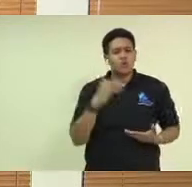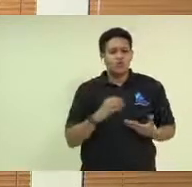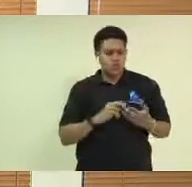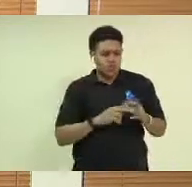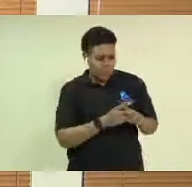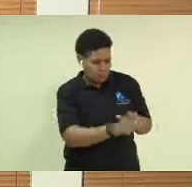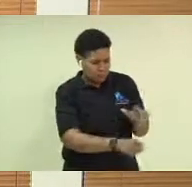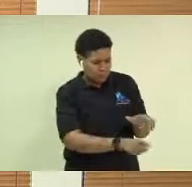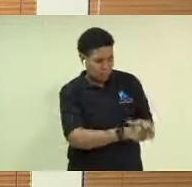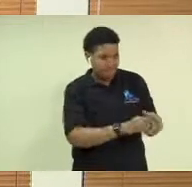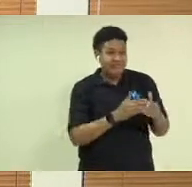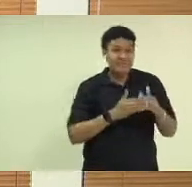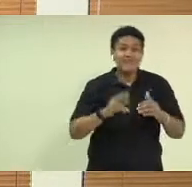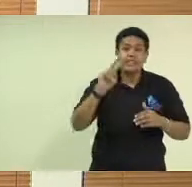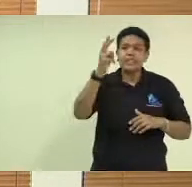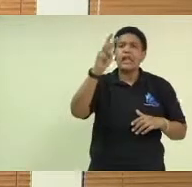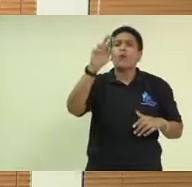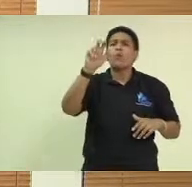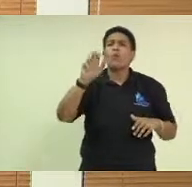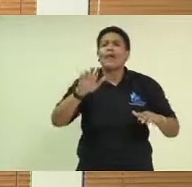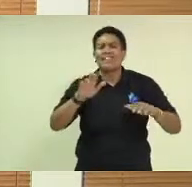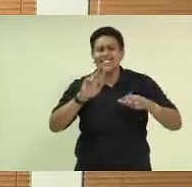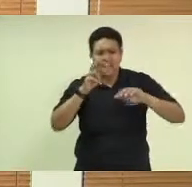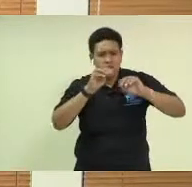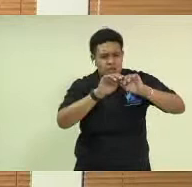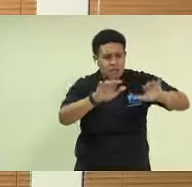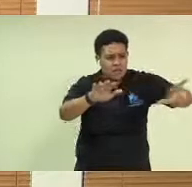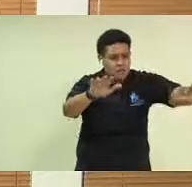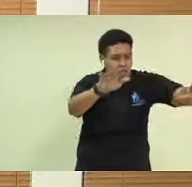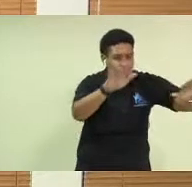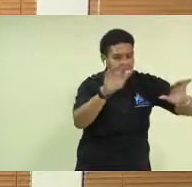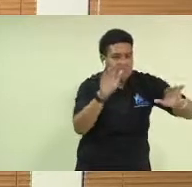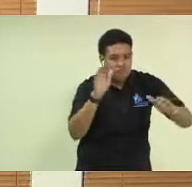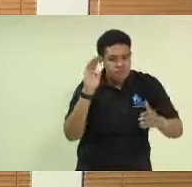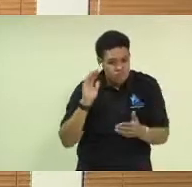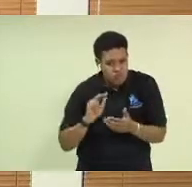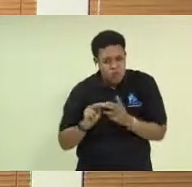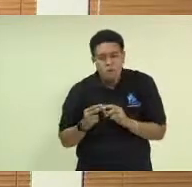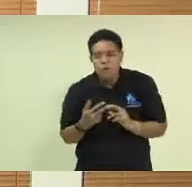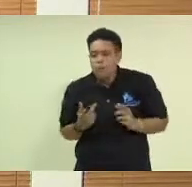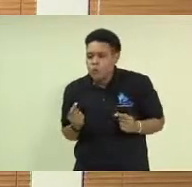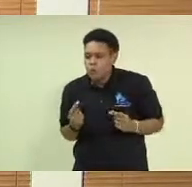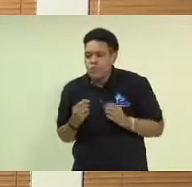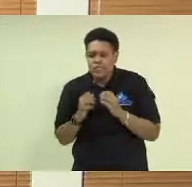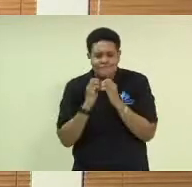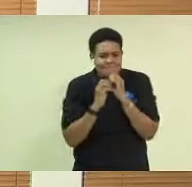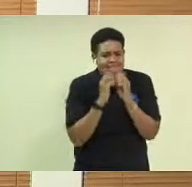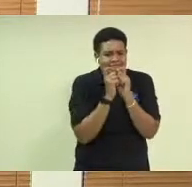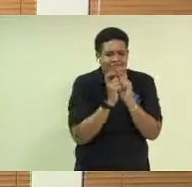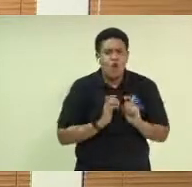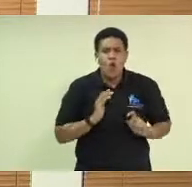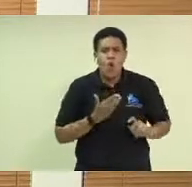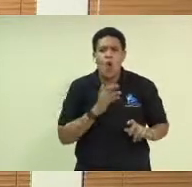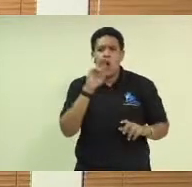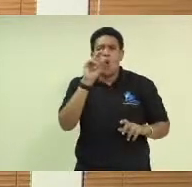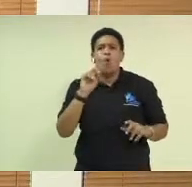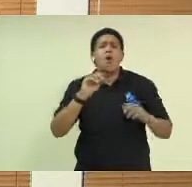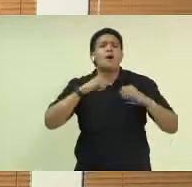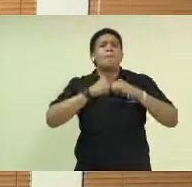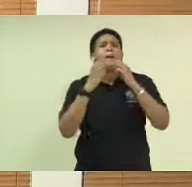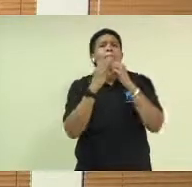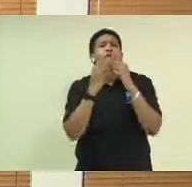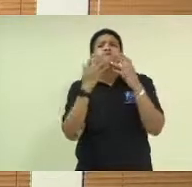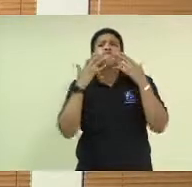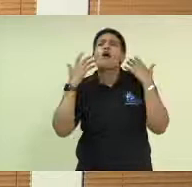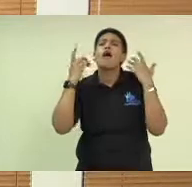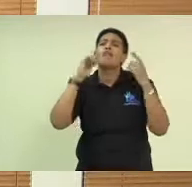cases after the second wave to sort of refurbish one of our wards, making it a bit more hospitable